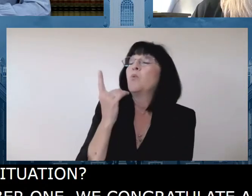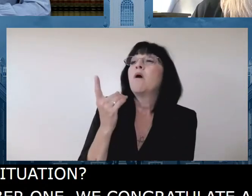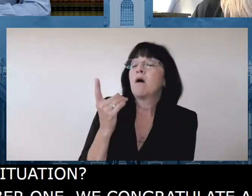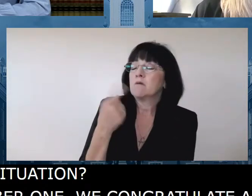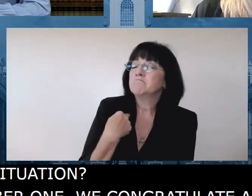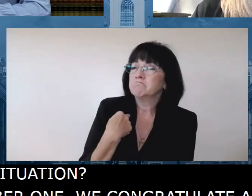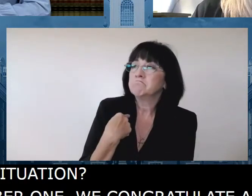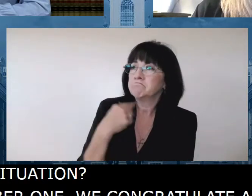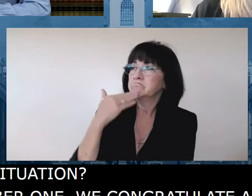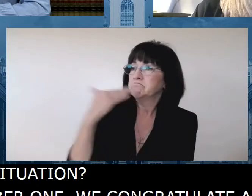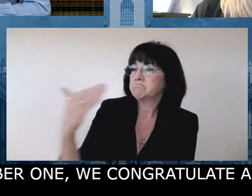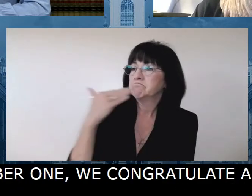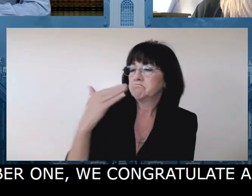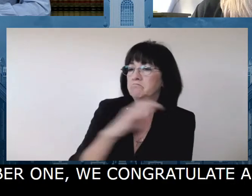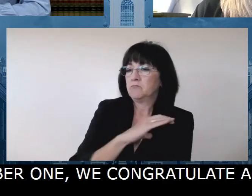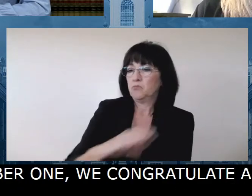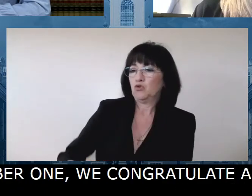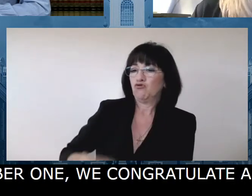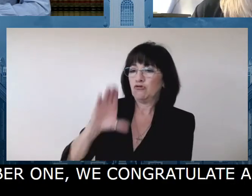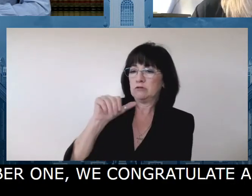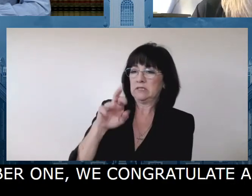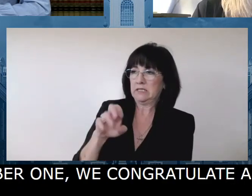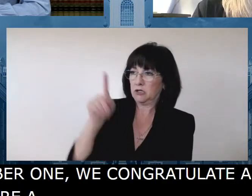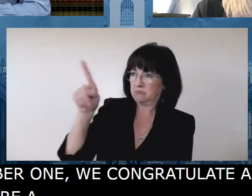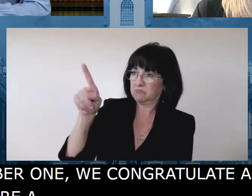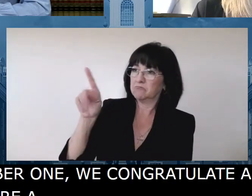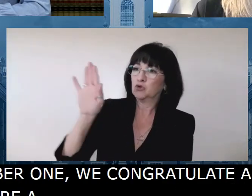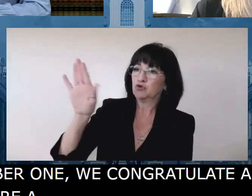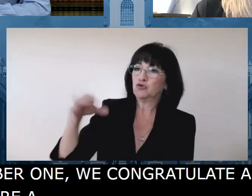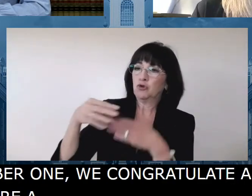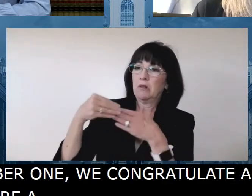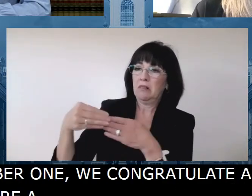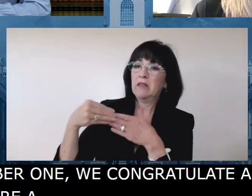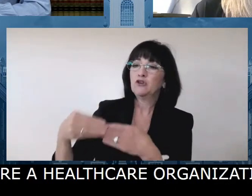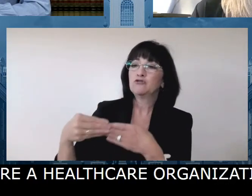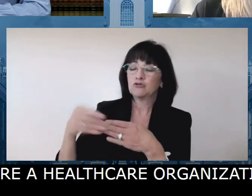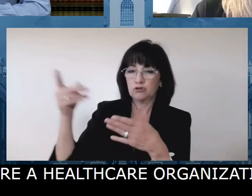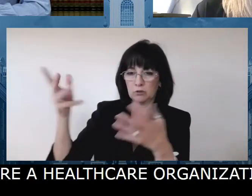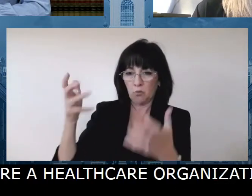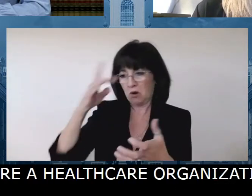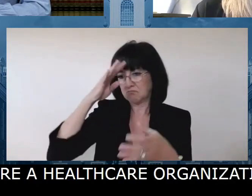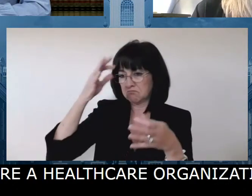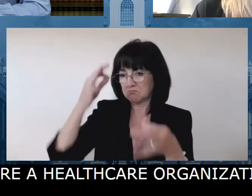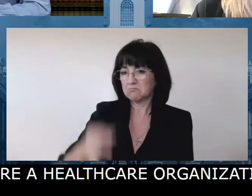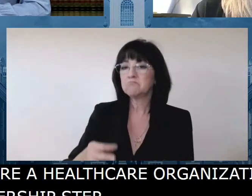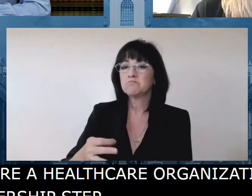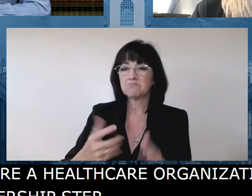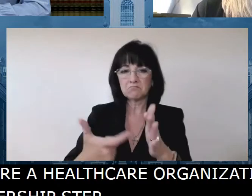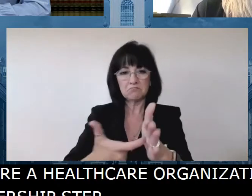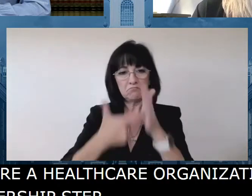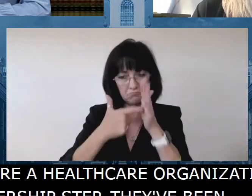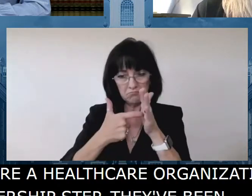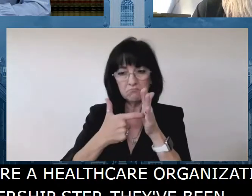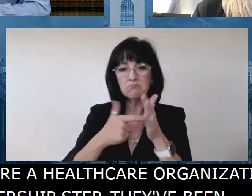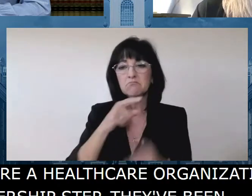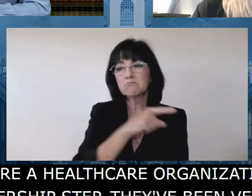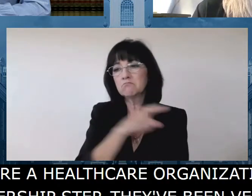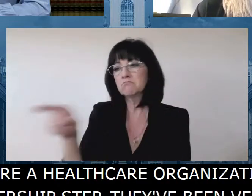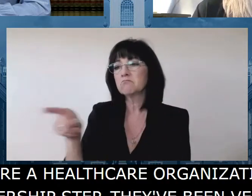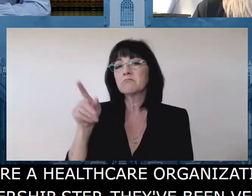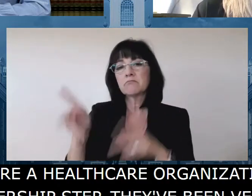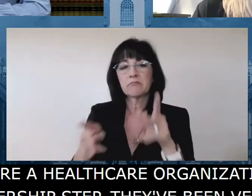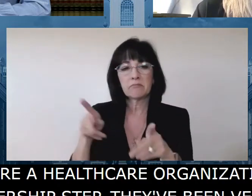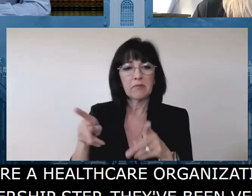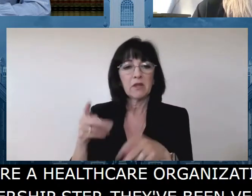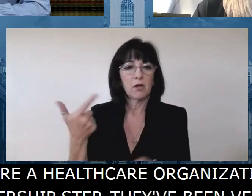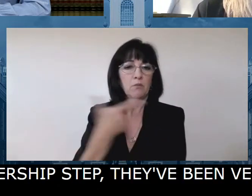taking that step. It's a leadership step. They've been very supportive of our efforts, particularly last spring in